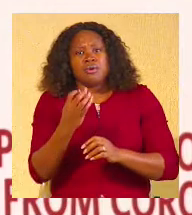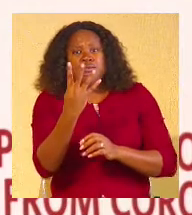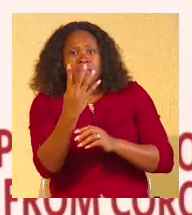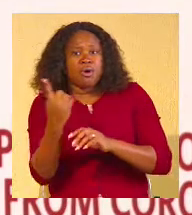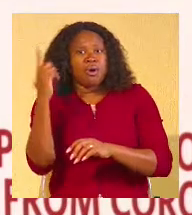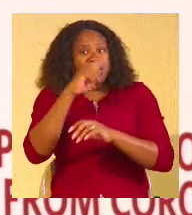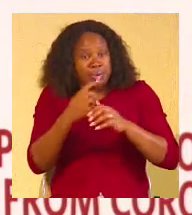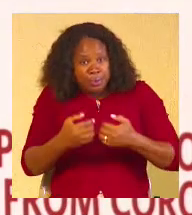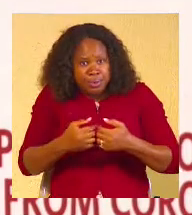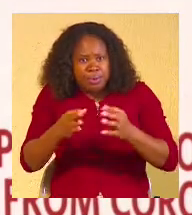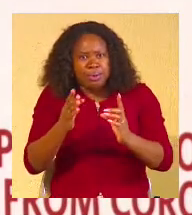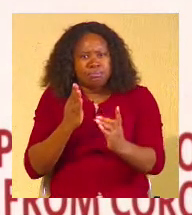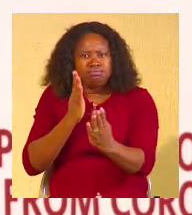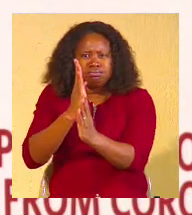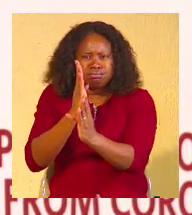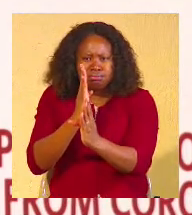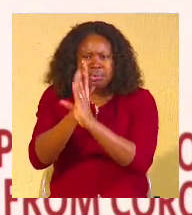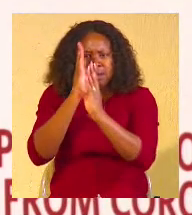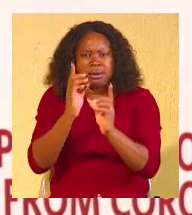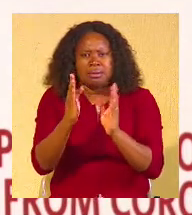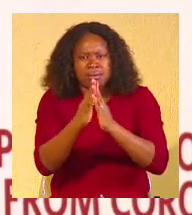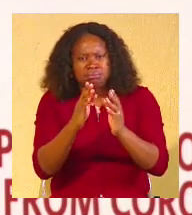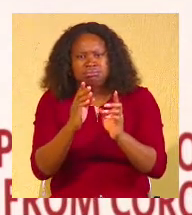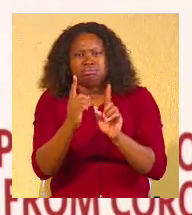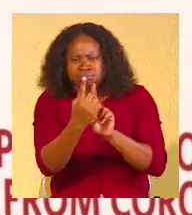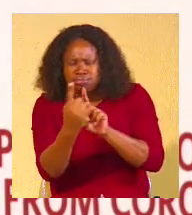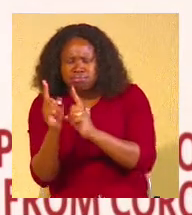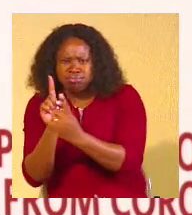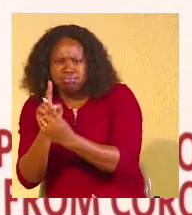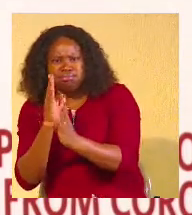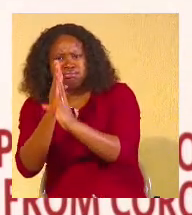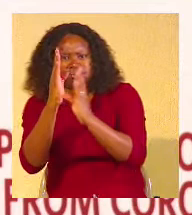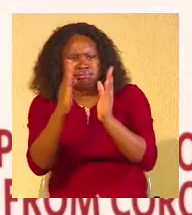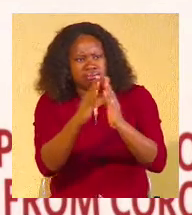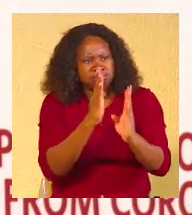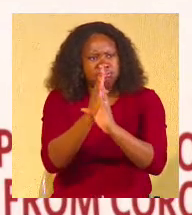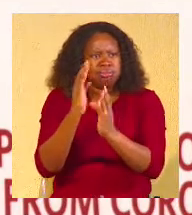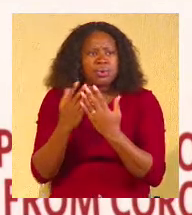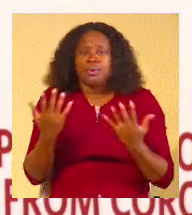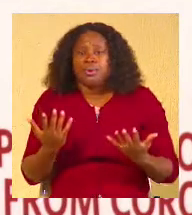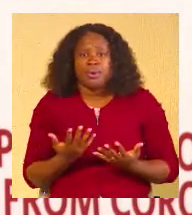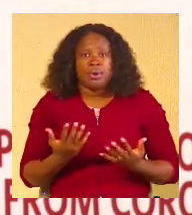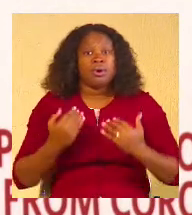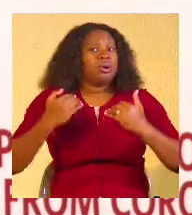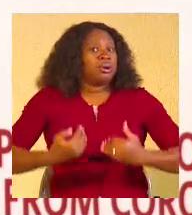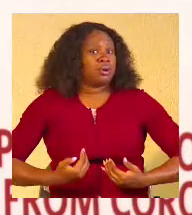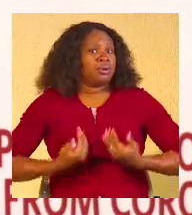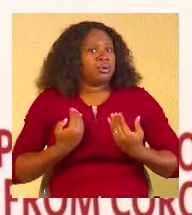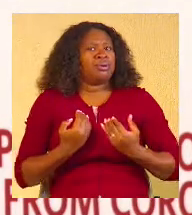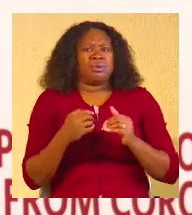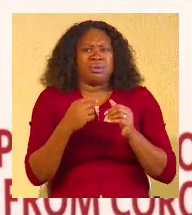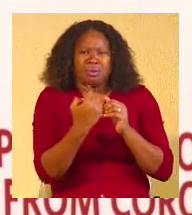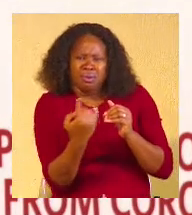4-day door-to-door campaign under which 4 youth per